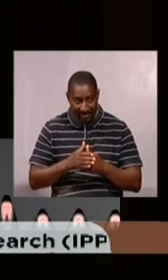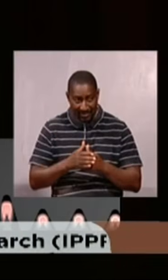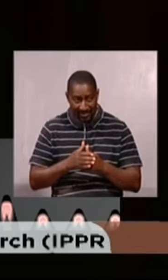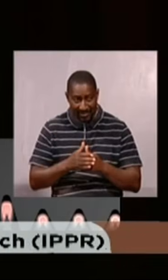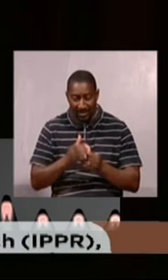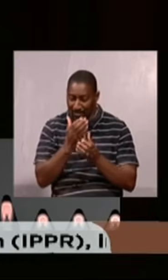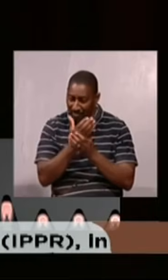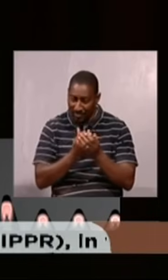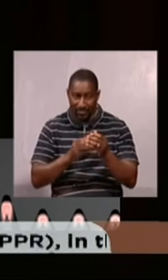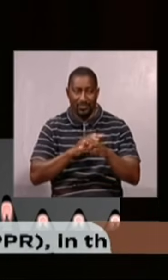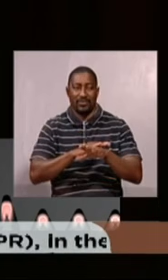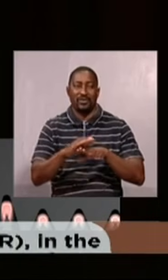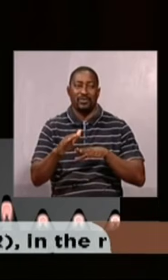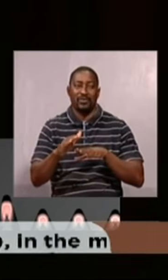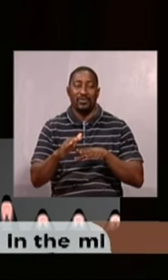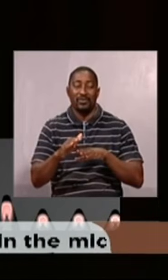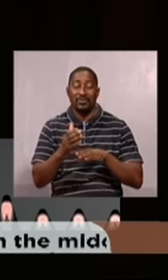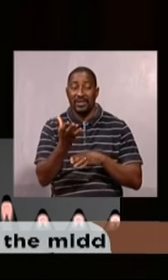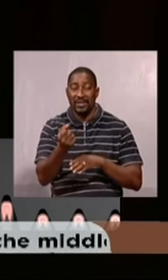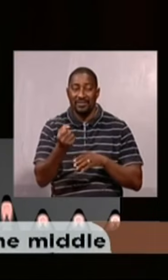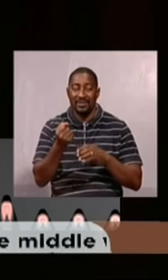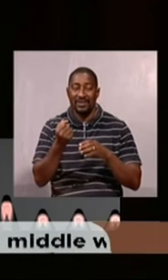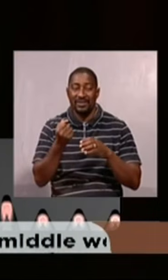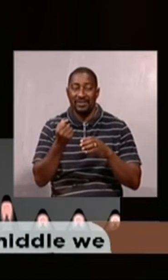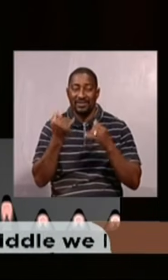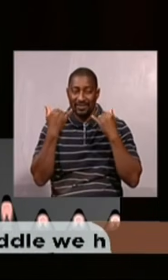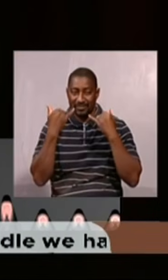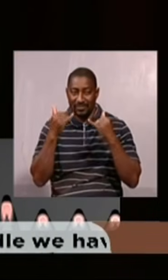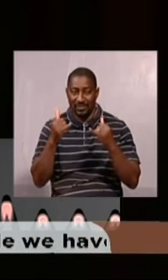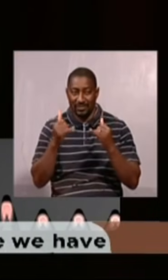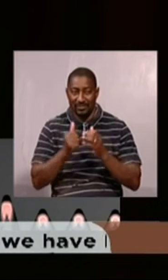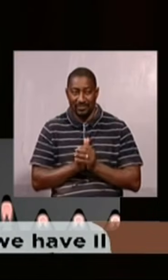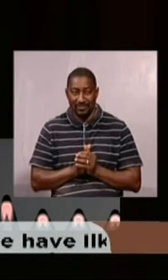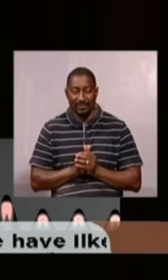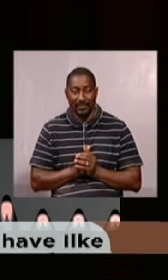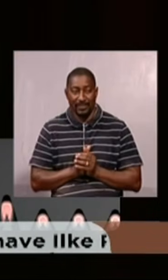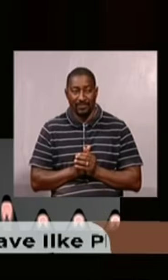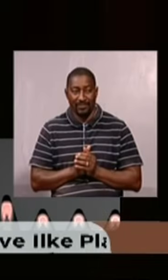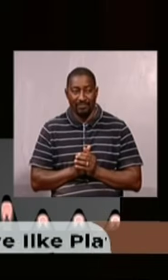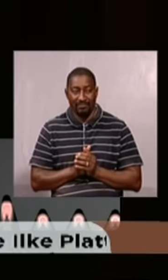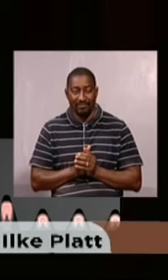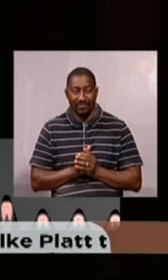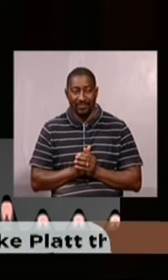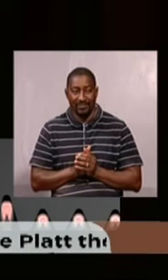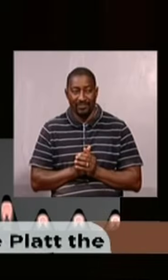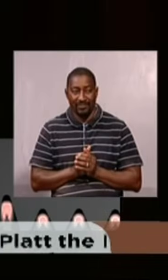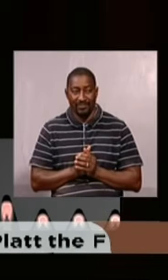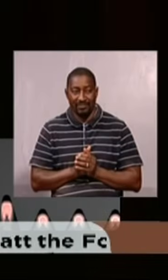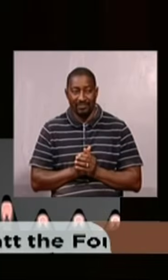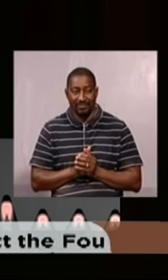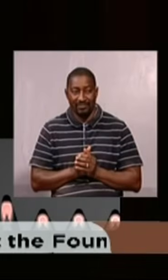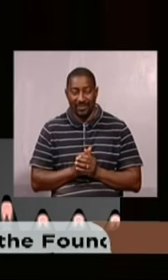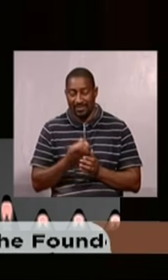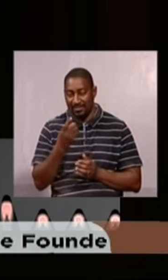traditional media houses that have always been reliable 20, 30 years ago. When we verify, and Graham, unfortunately not everybody does that level